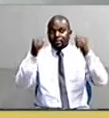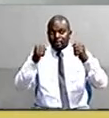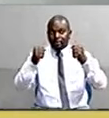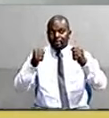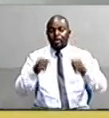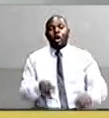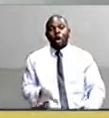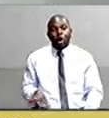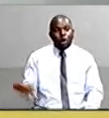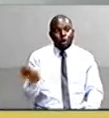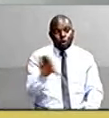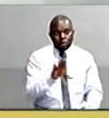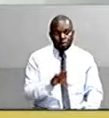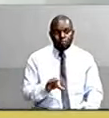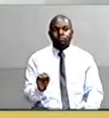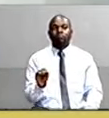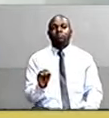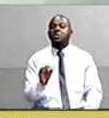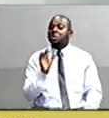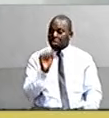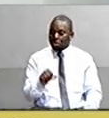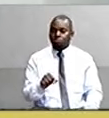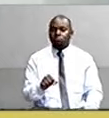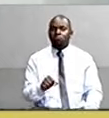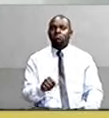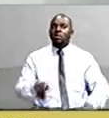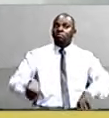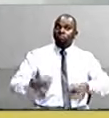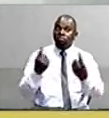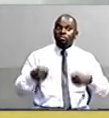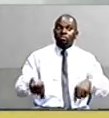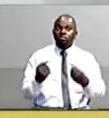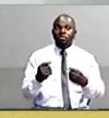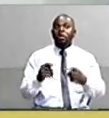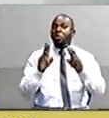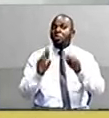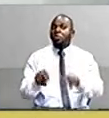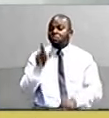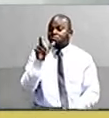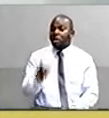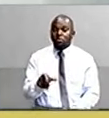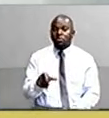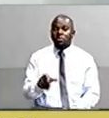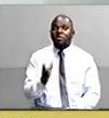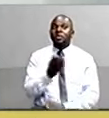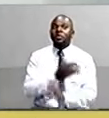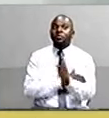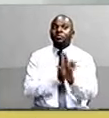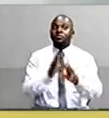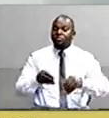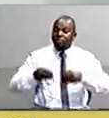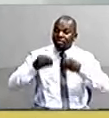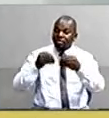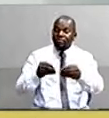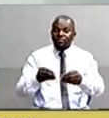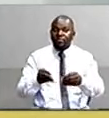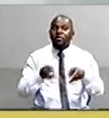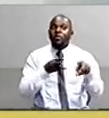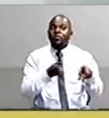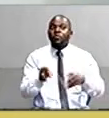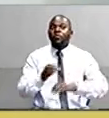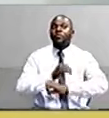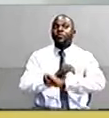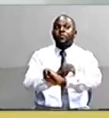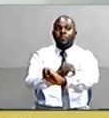All of us can be violent. There is no creature in the world that God did not equip with means of